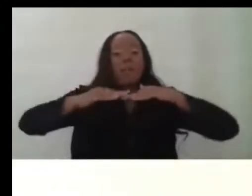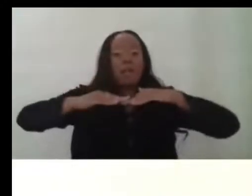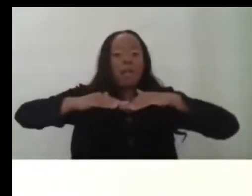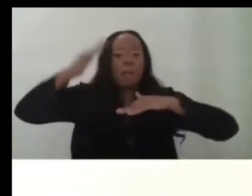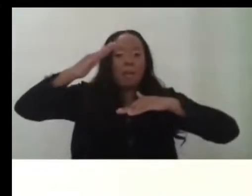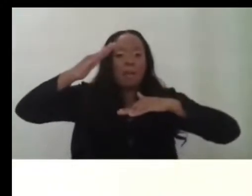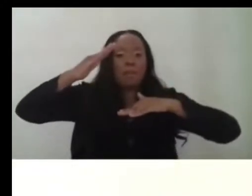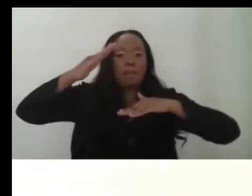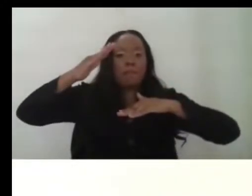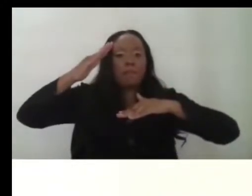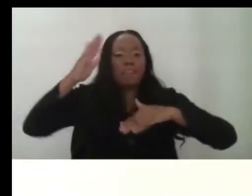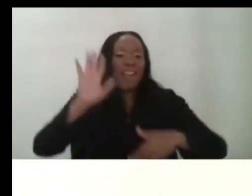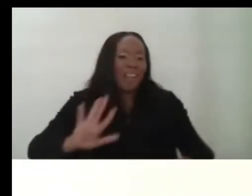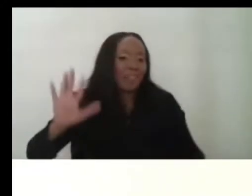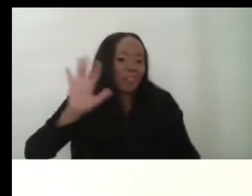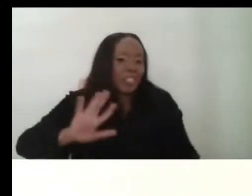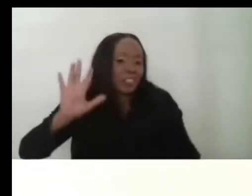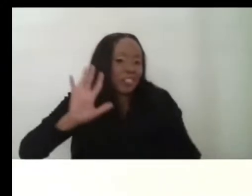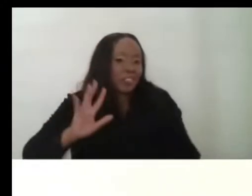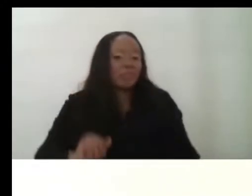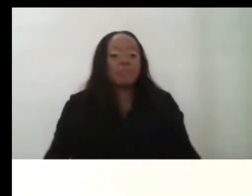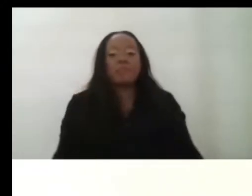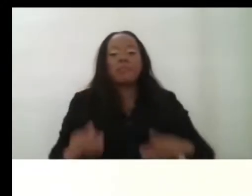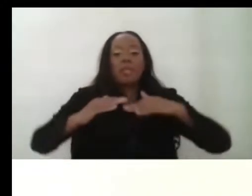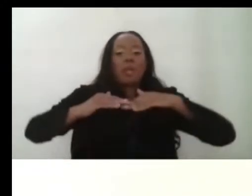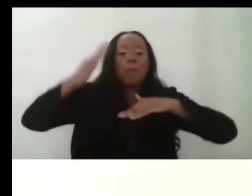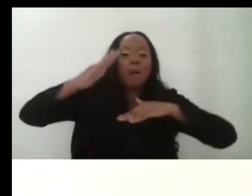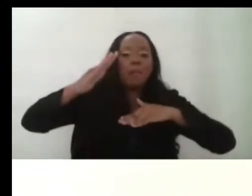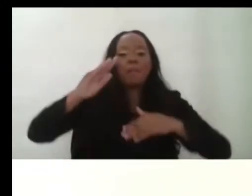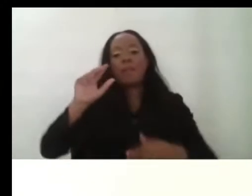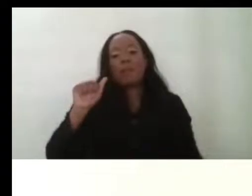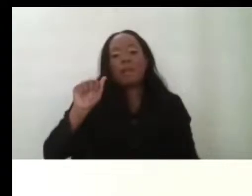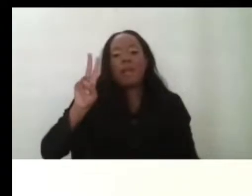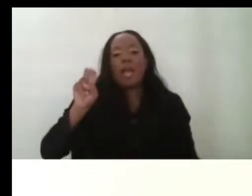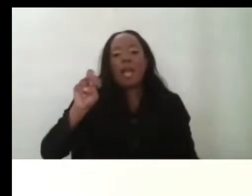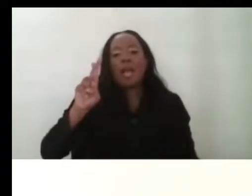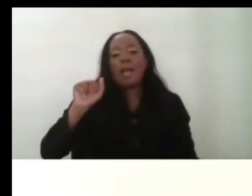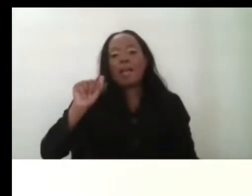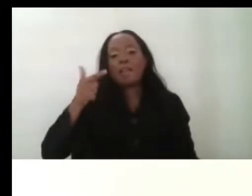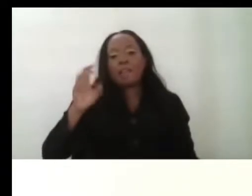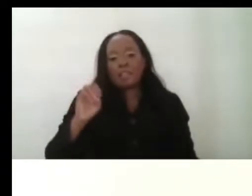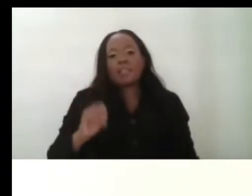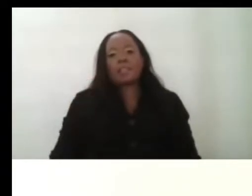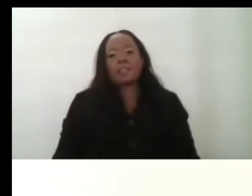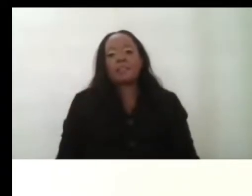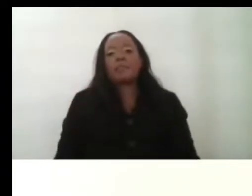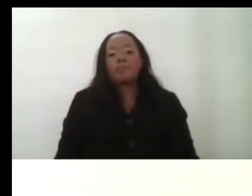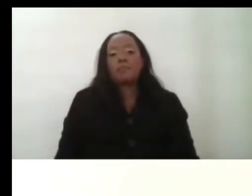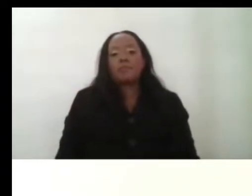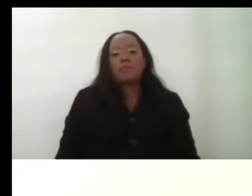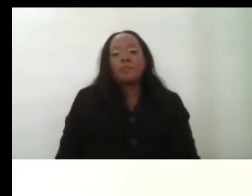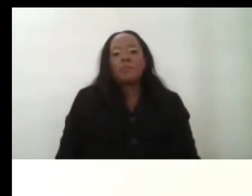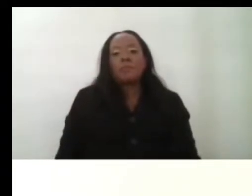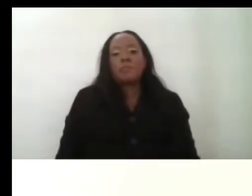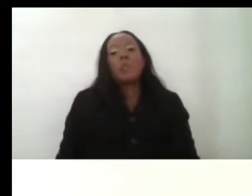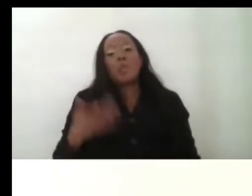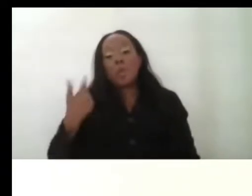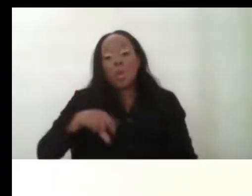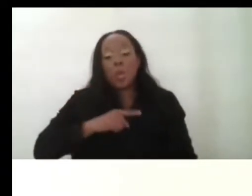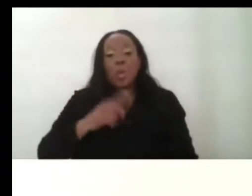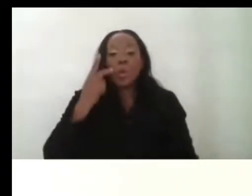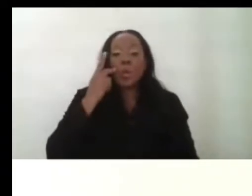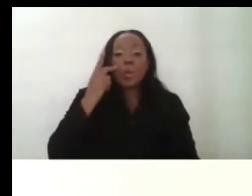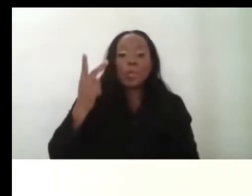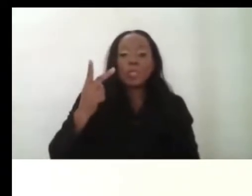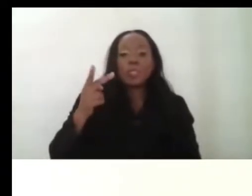stop. On average, we're speaking of from 1991 to 2020, that's climatological average, we